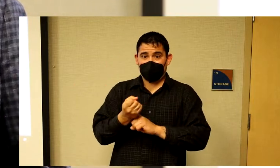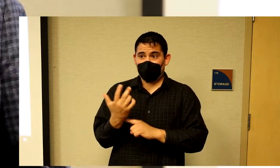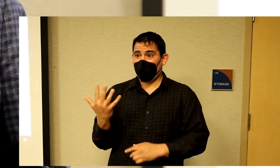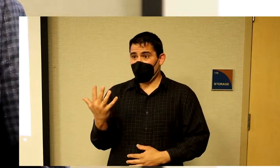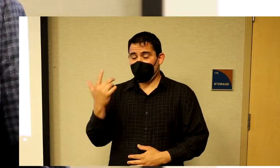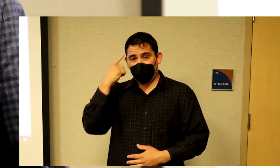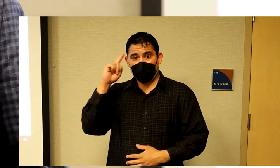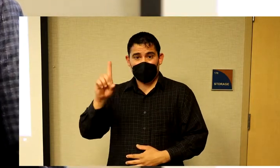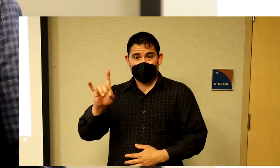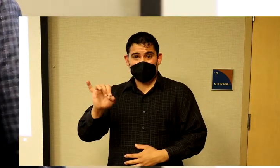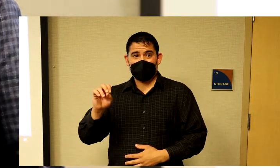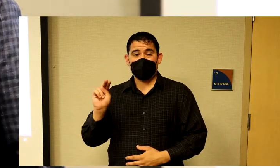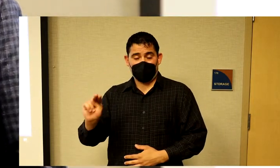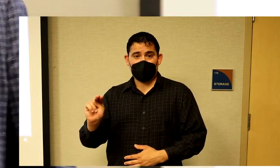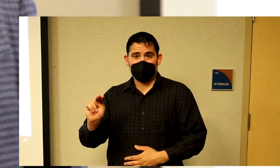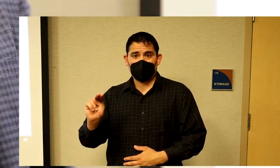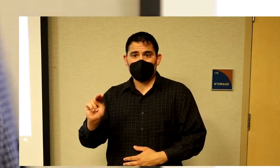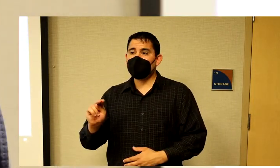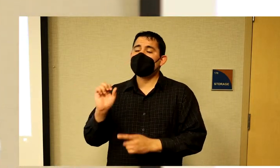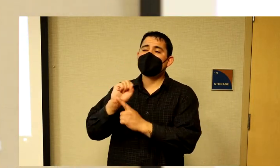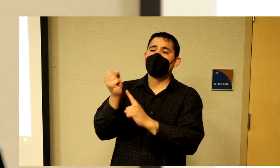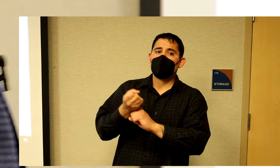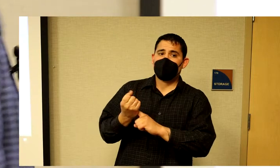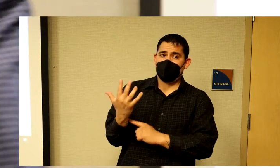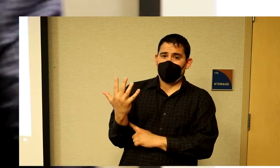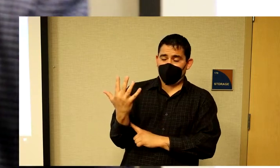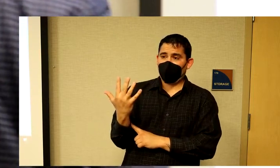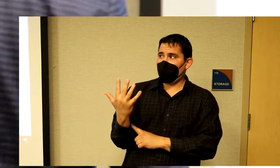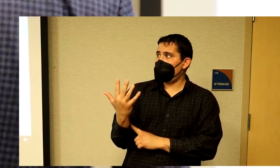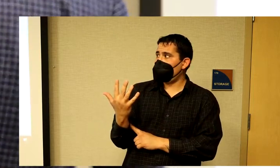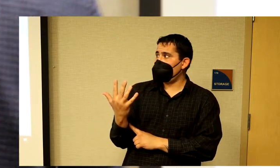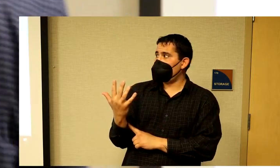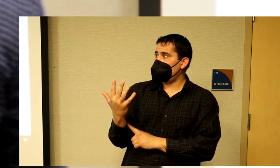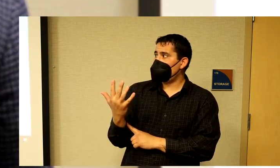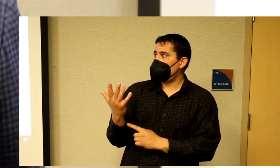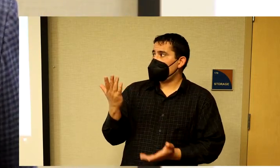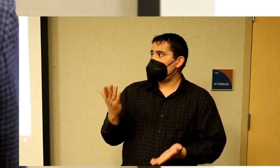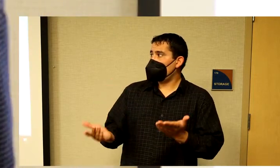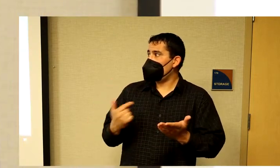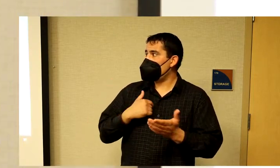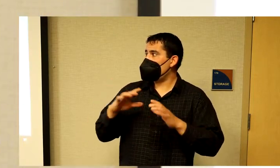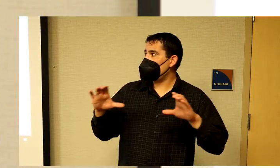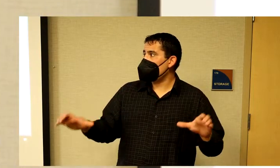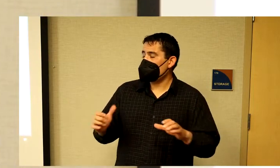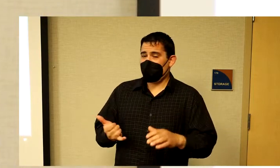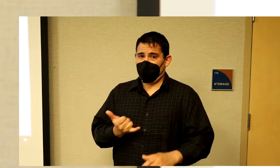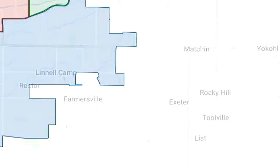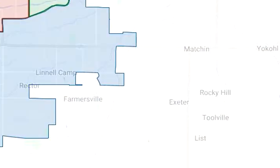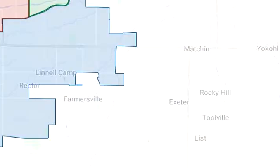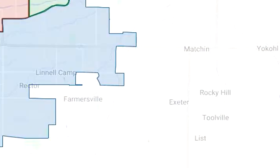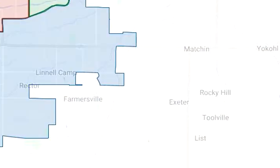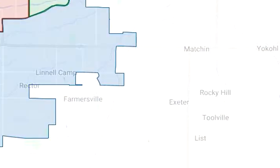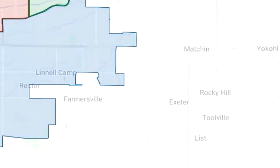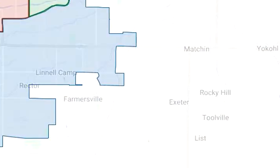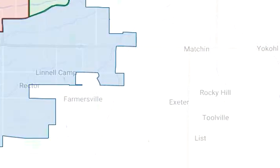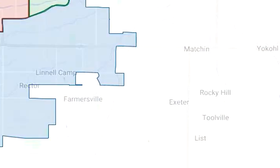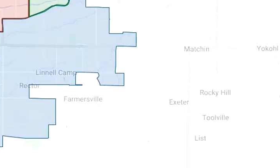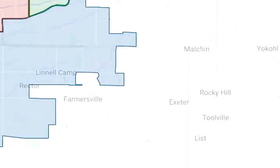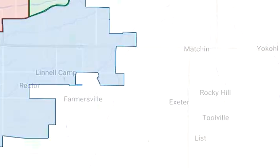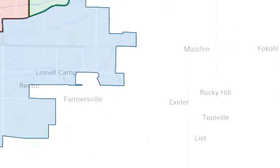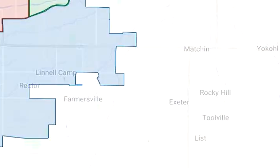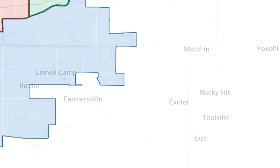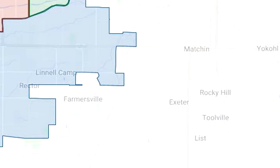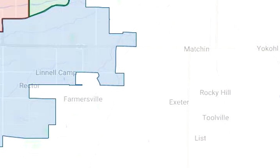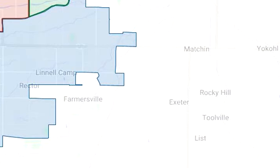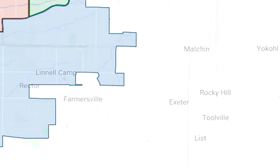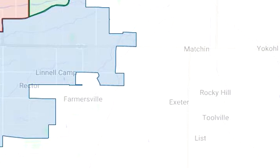sorry, Gary, which one? Scenario 5, maybe I'm just doing this wrong, but I thought you were supposed to like add up